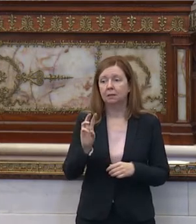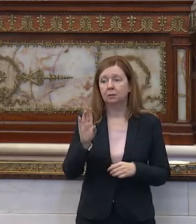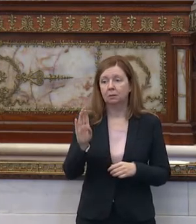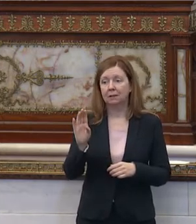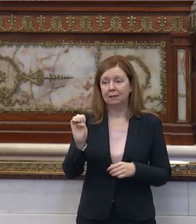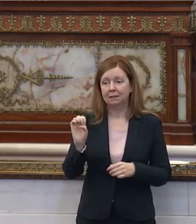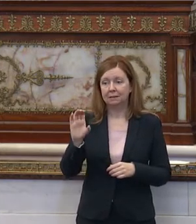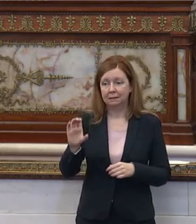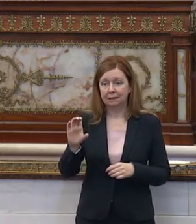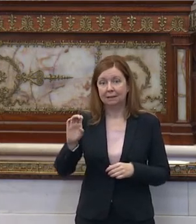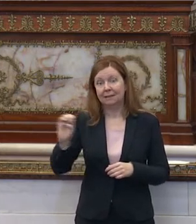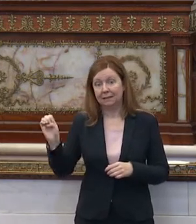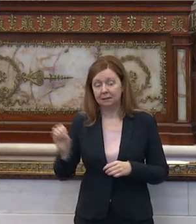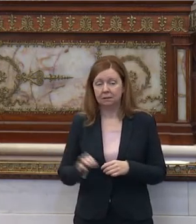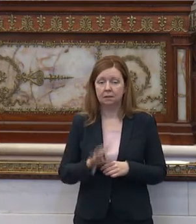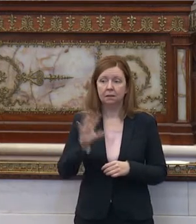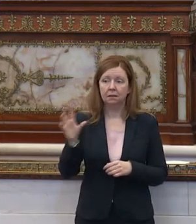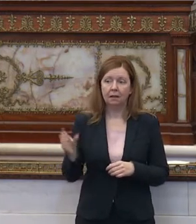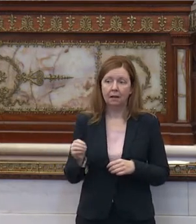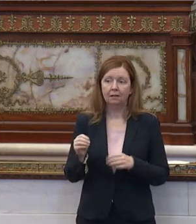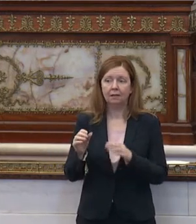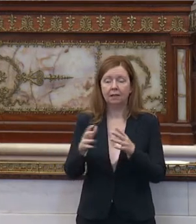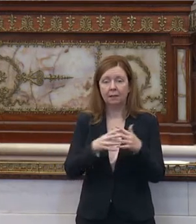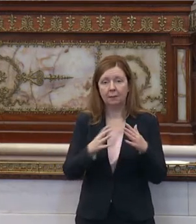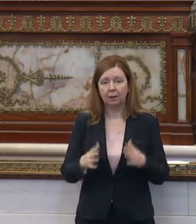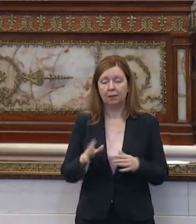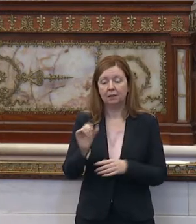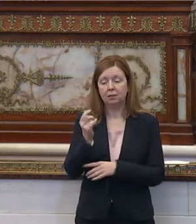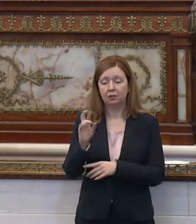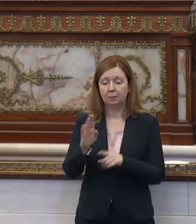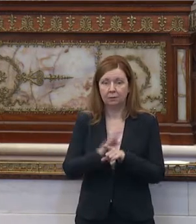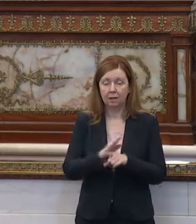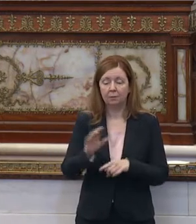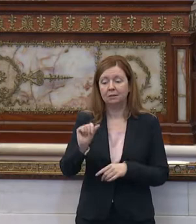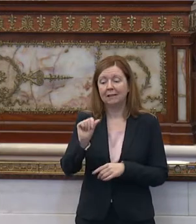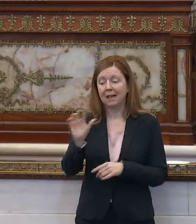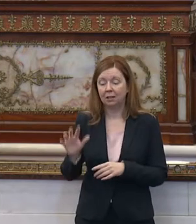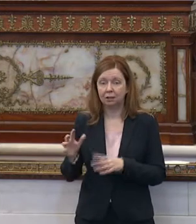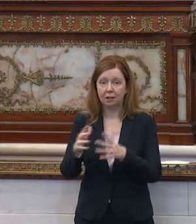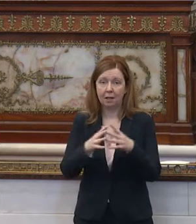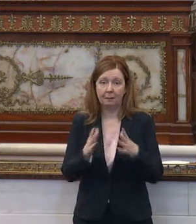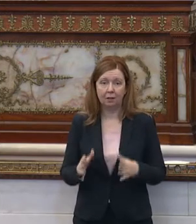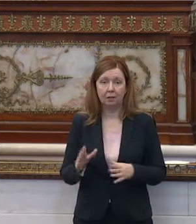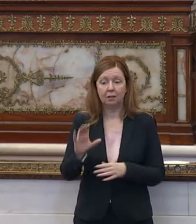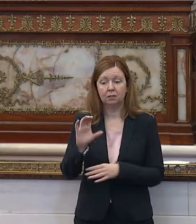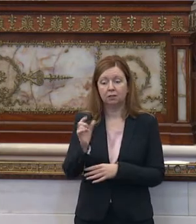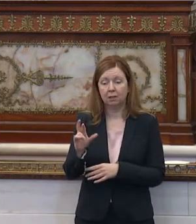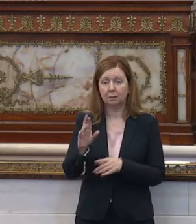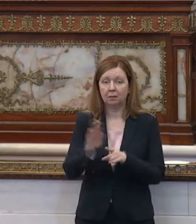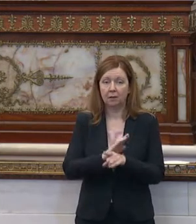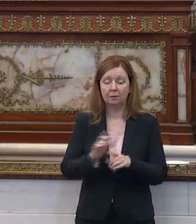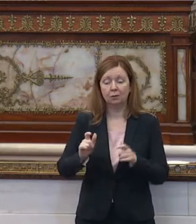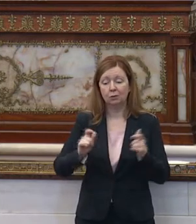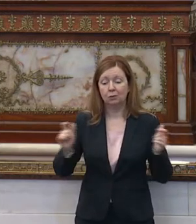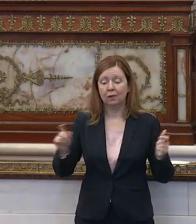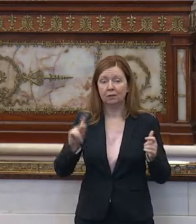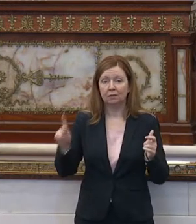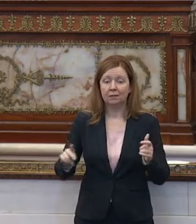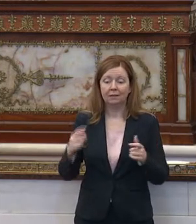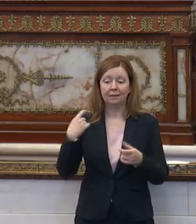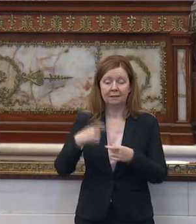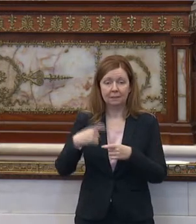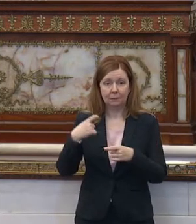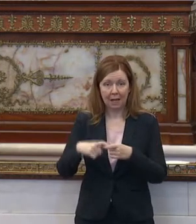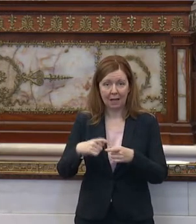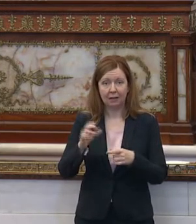WBEC East, the African American Chamber of Commerce, the Asian American Chamber of Commerce, the Greater Philadelphia Hispanic Chamber of Commerce,